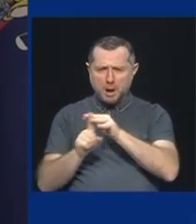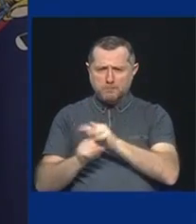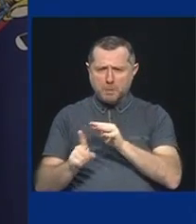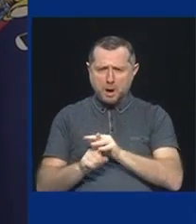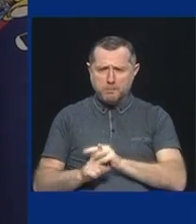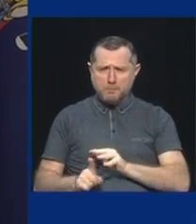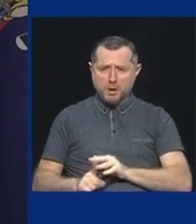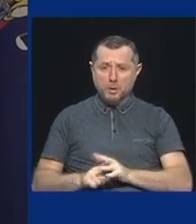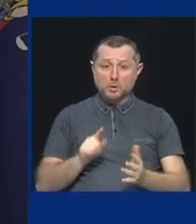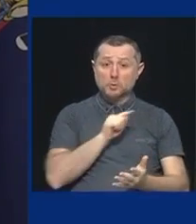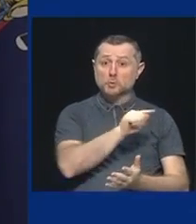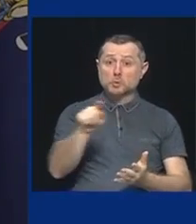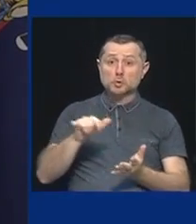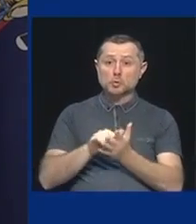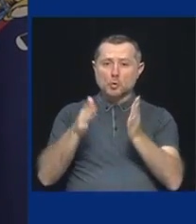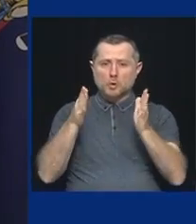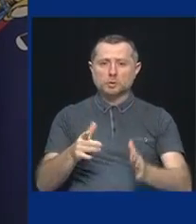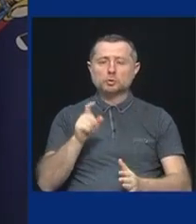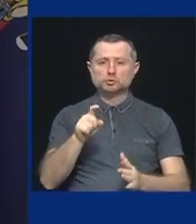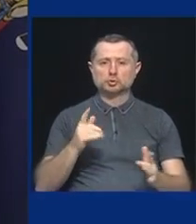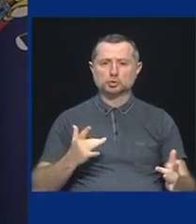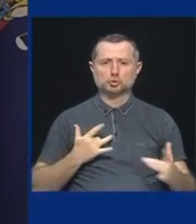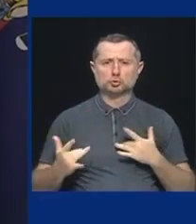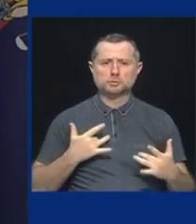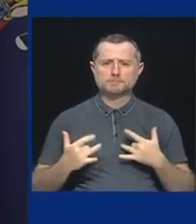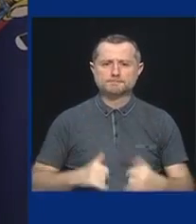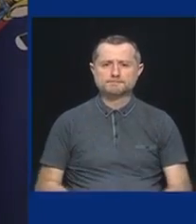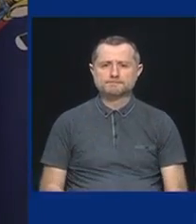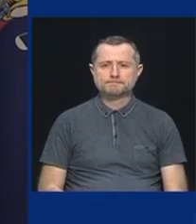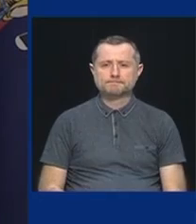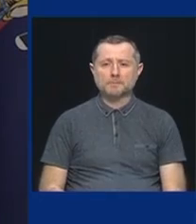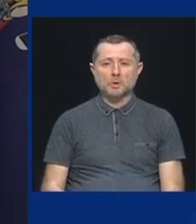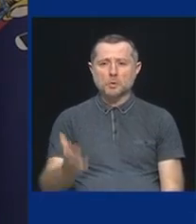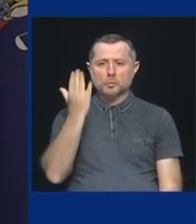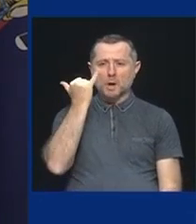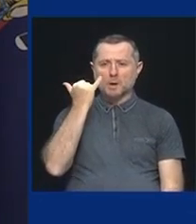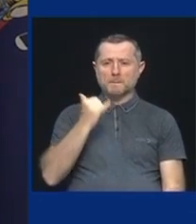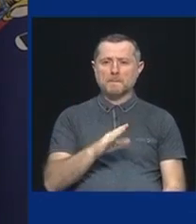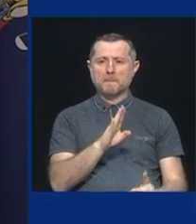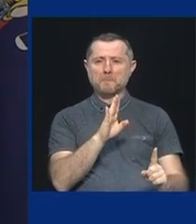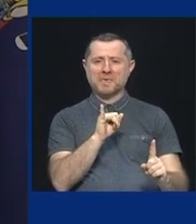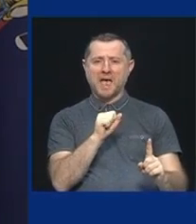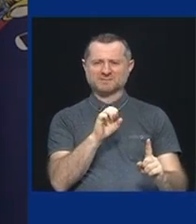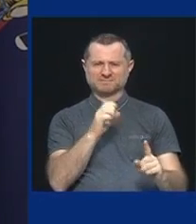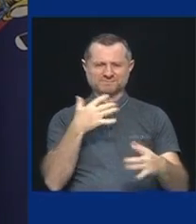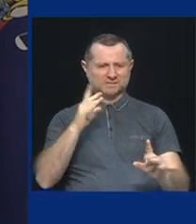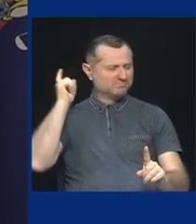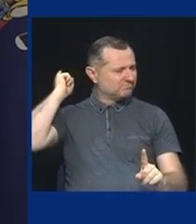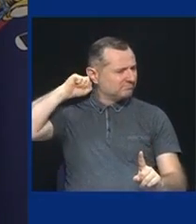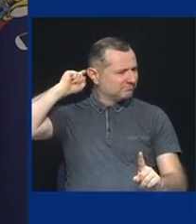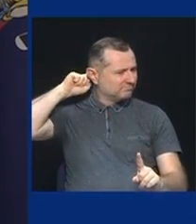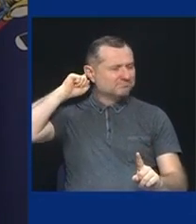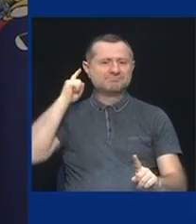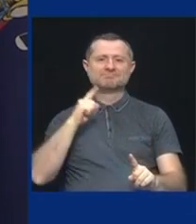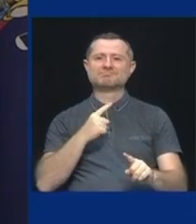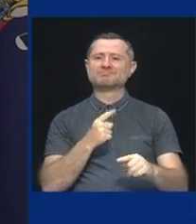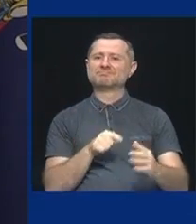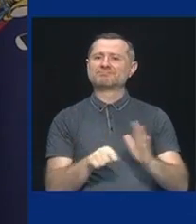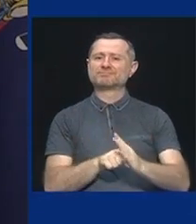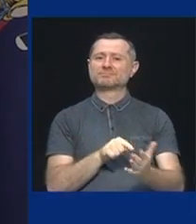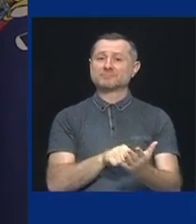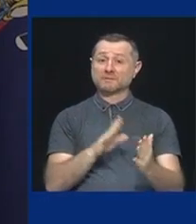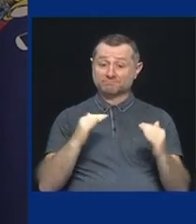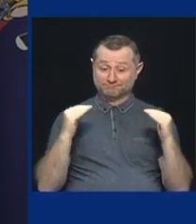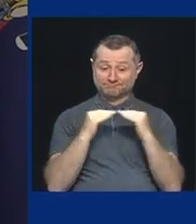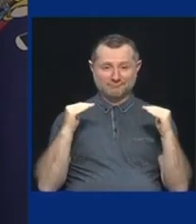Yorkers. Because when there is a bias or a lack of fairness in the justice system, it is a concern